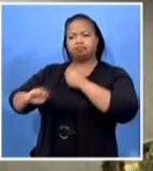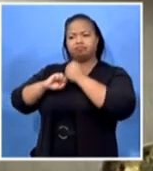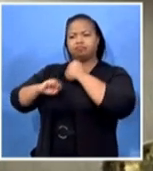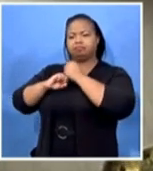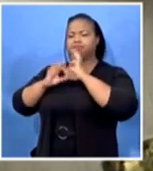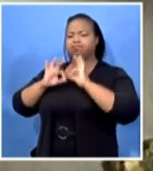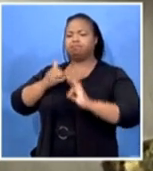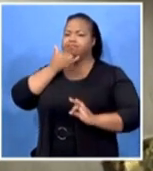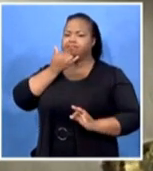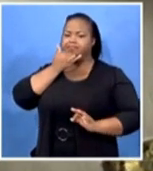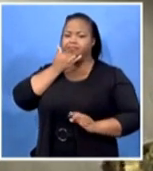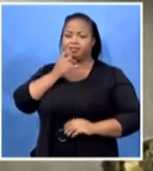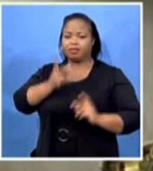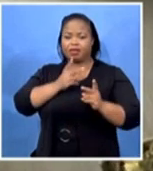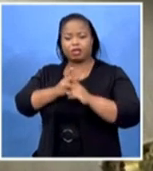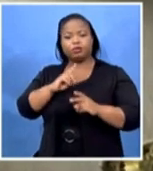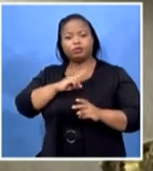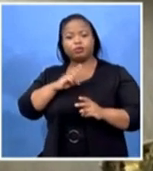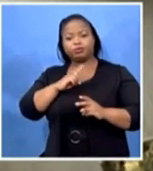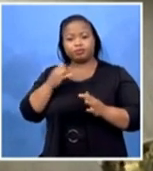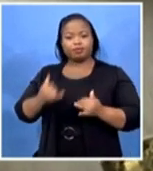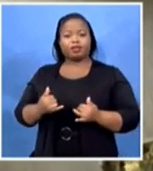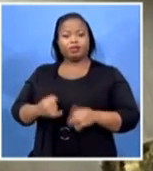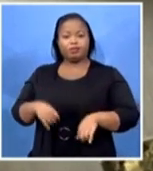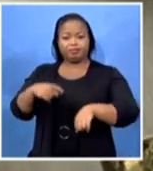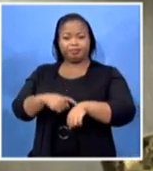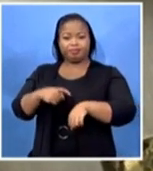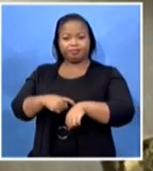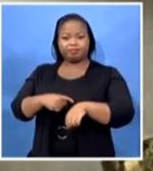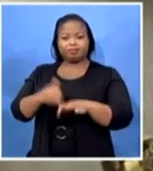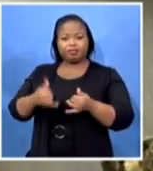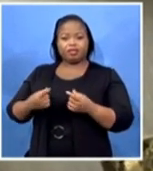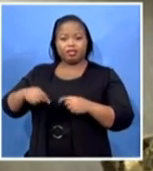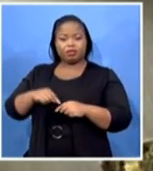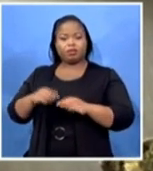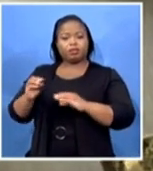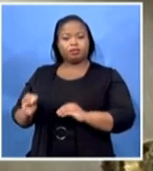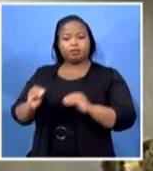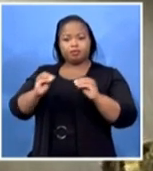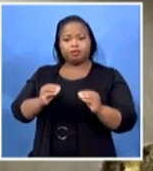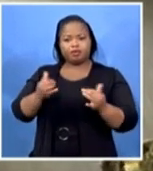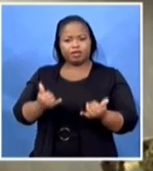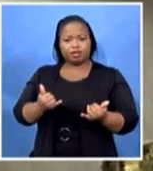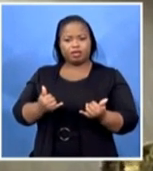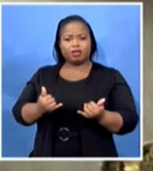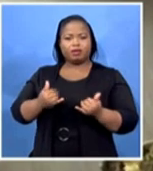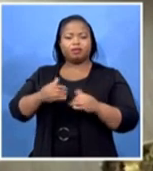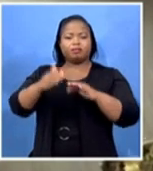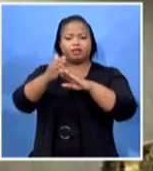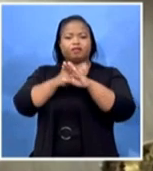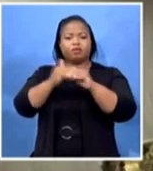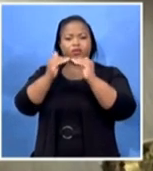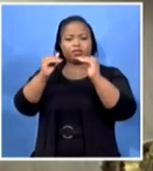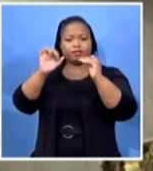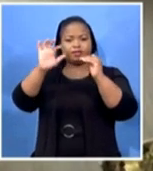this window period that we have been moved from stage 5 to stage 4, there will be a